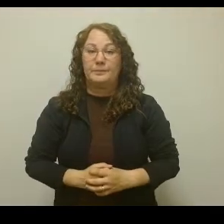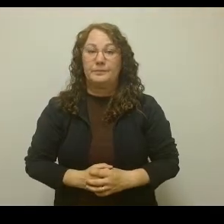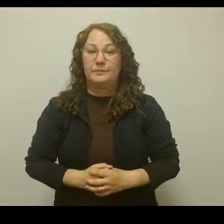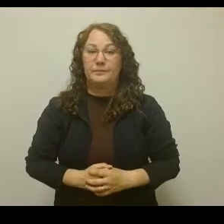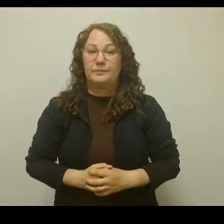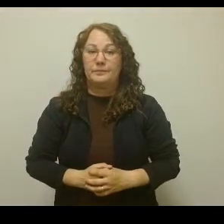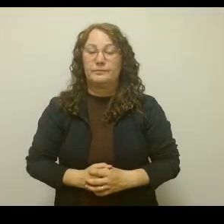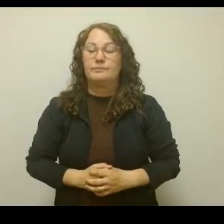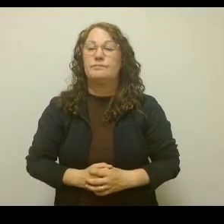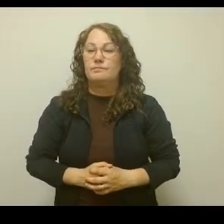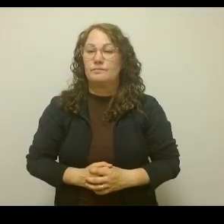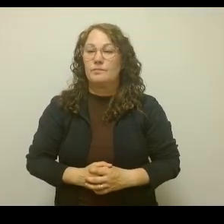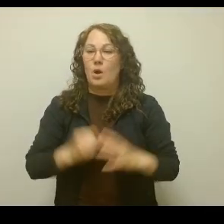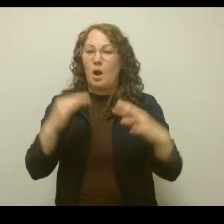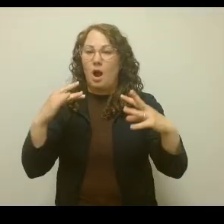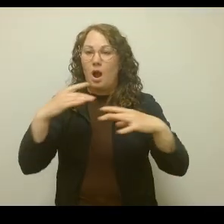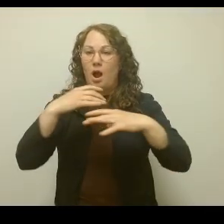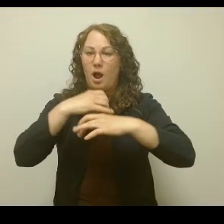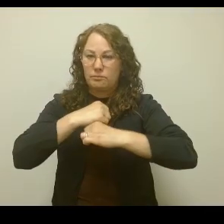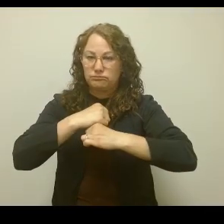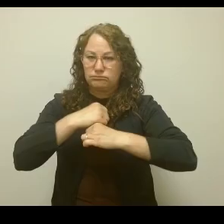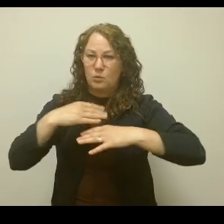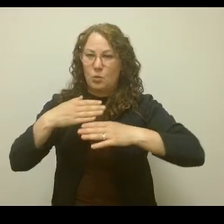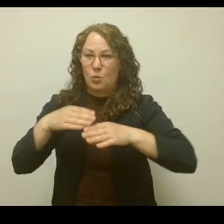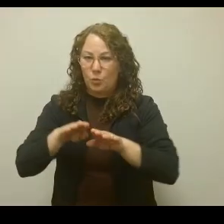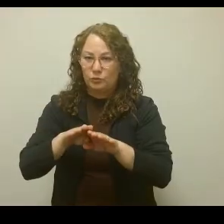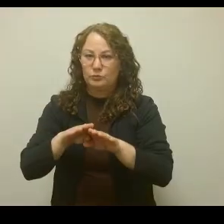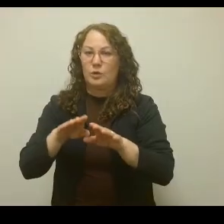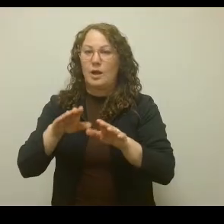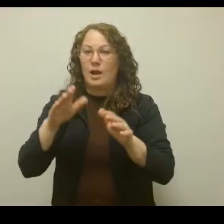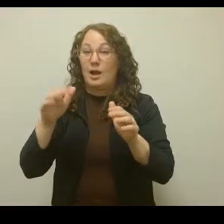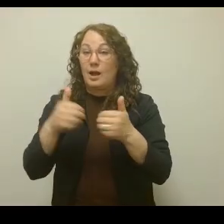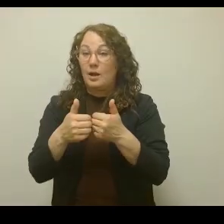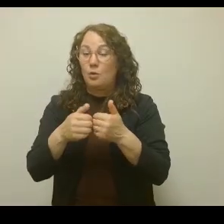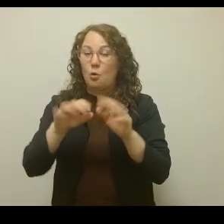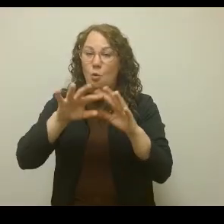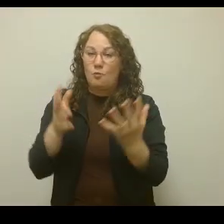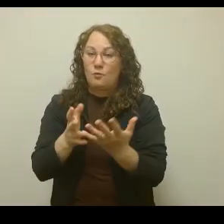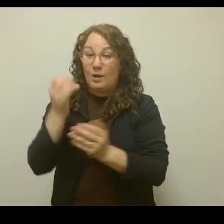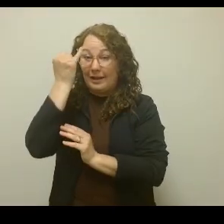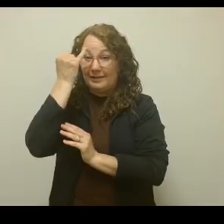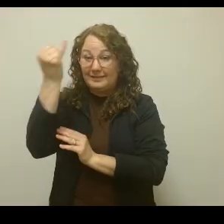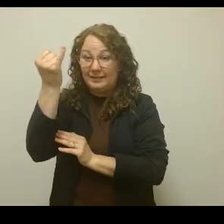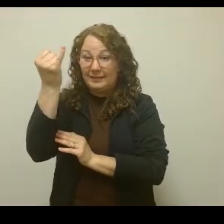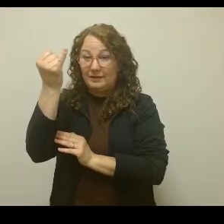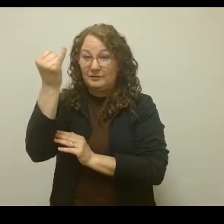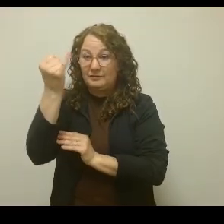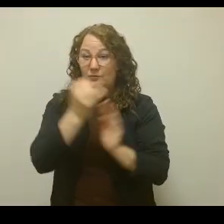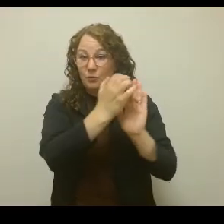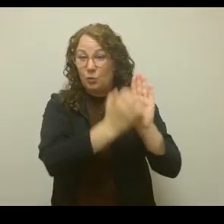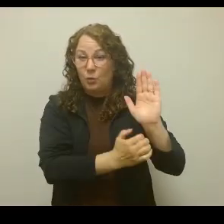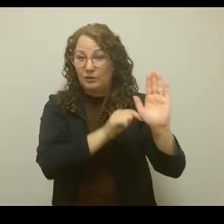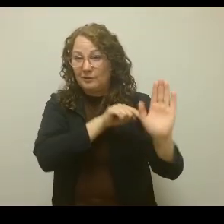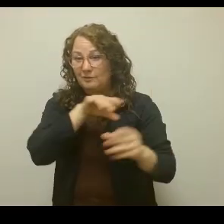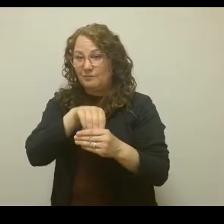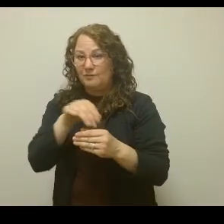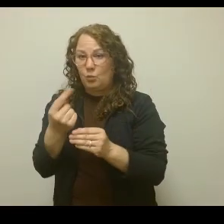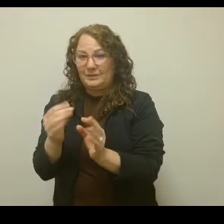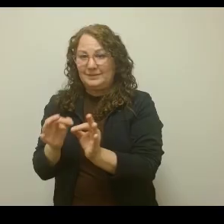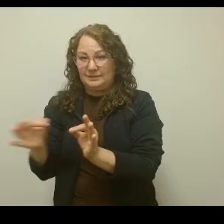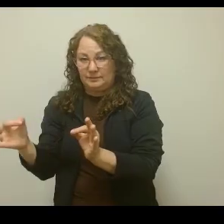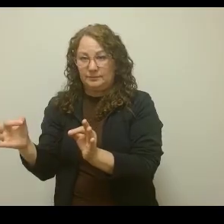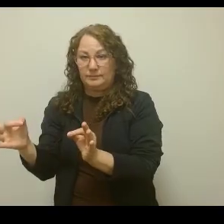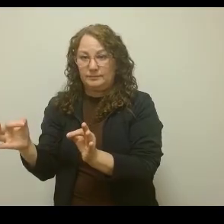Close your summary by restating the overall idea of the work in one sentence.